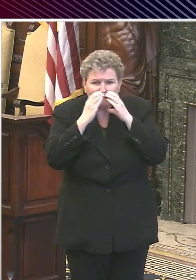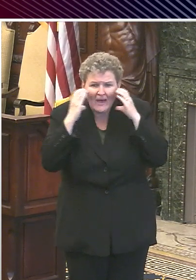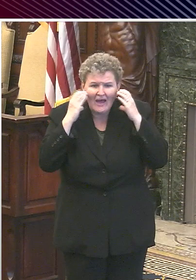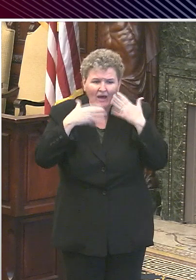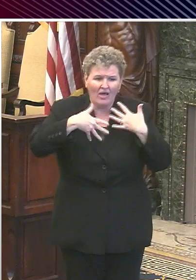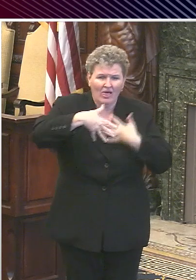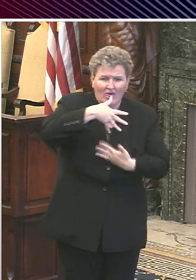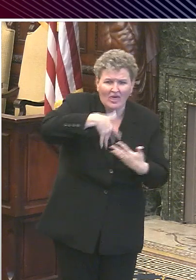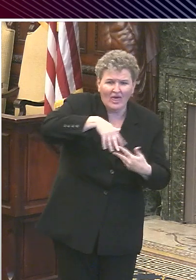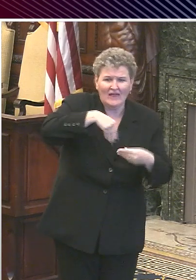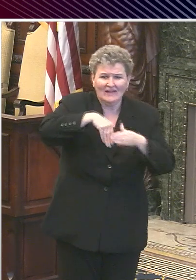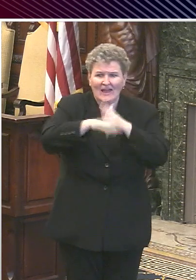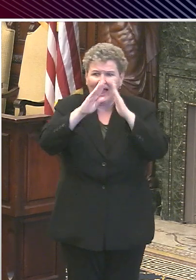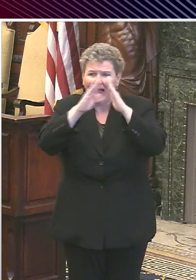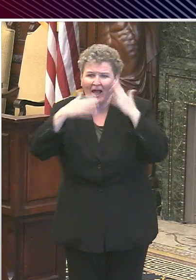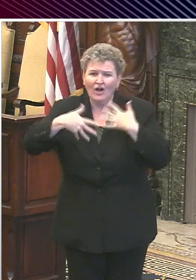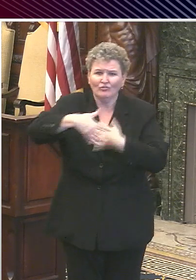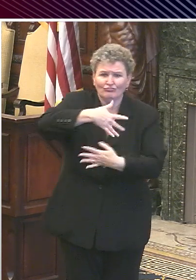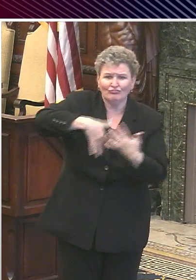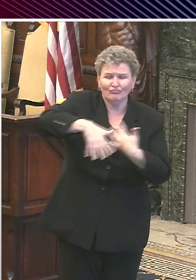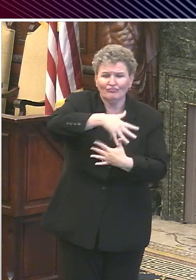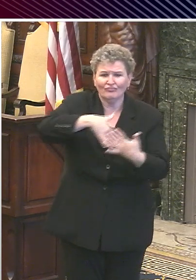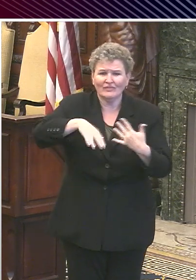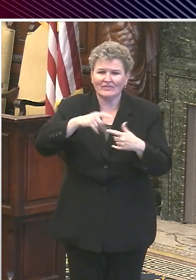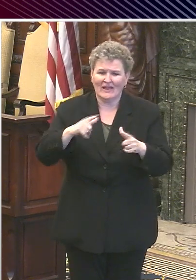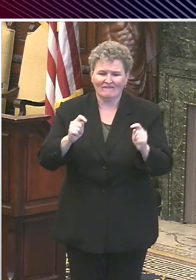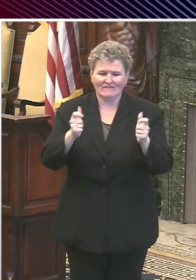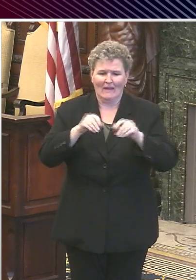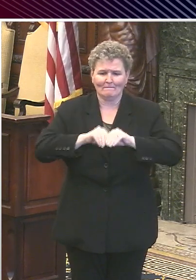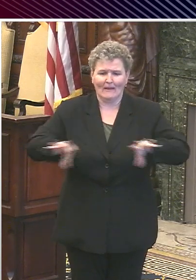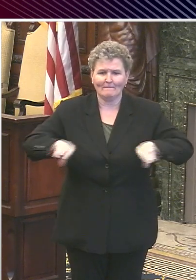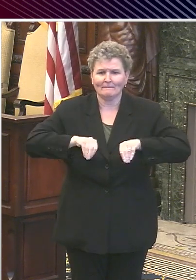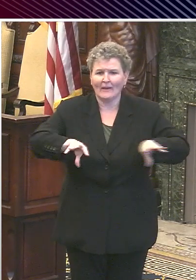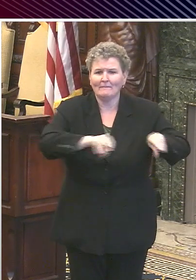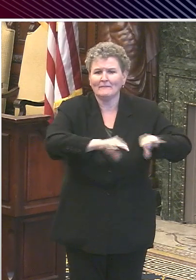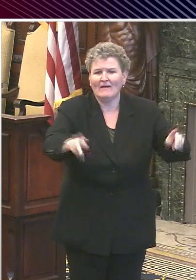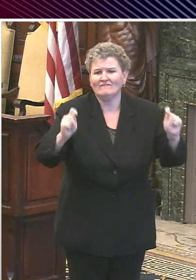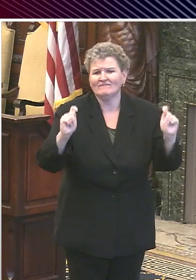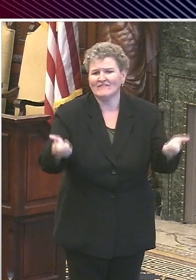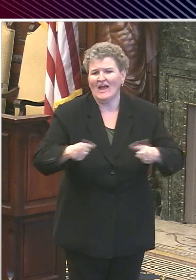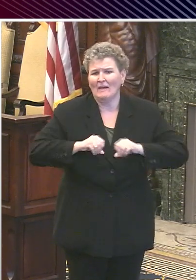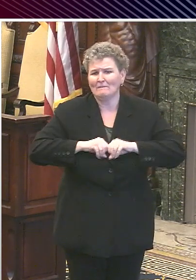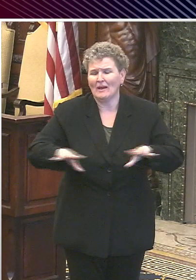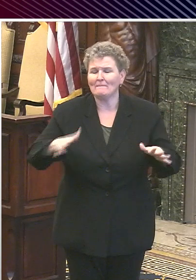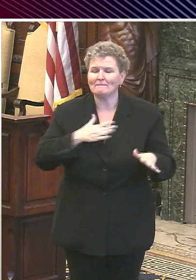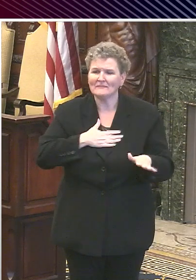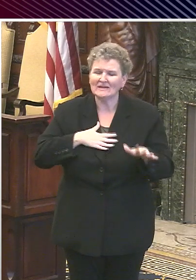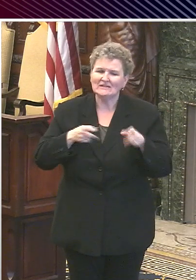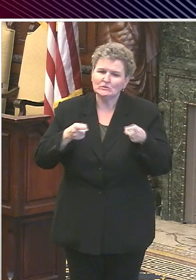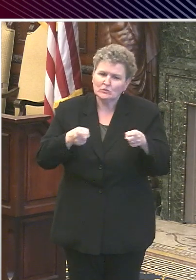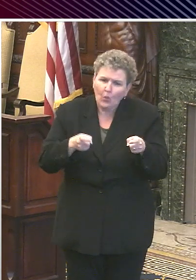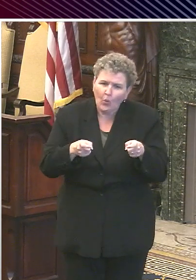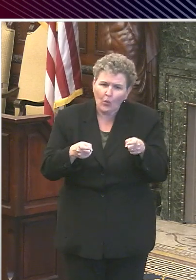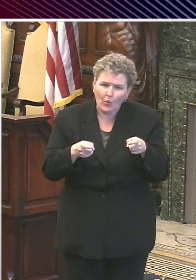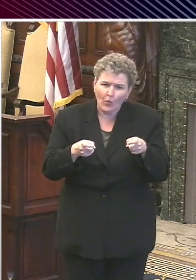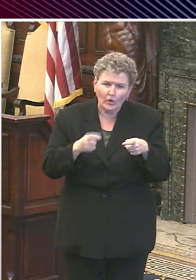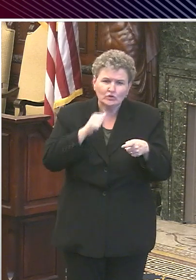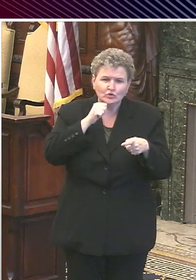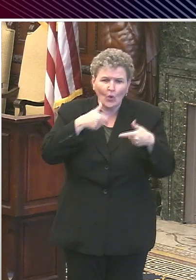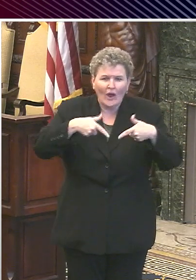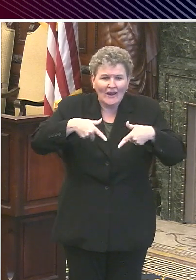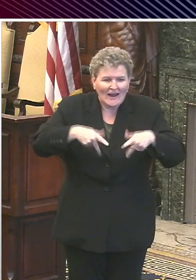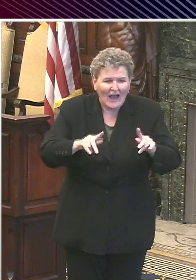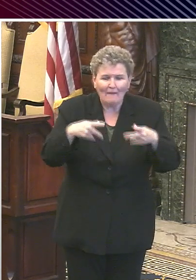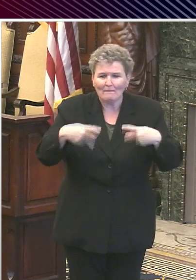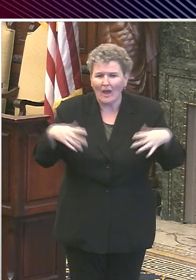can set up very rapid spread. So we're asking all the colleges in the area to do whatever they can to prevent these situations.